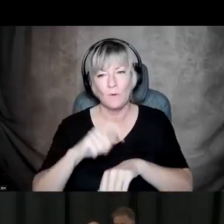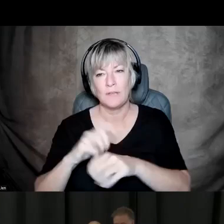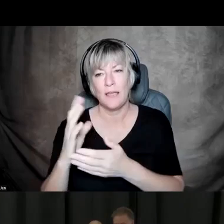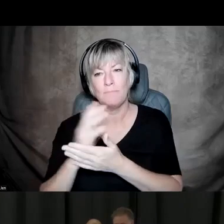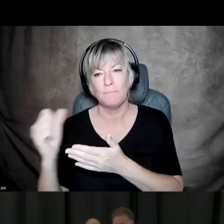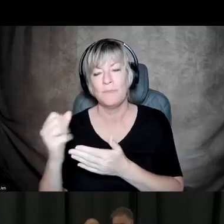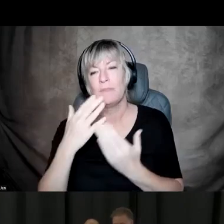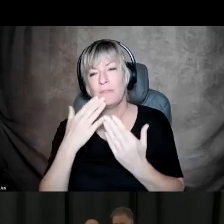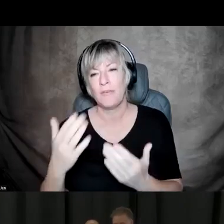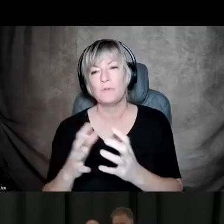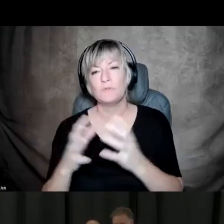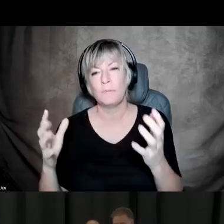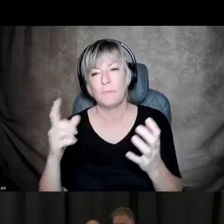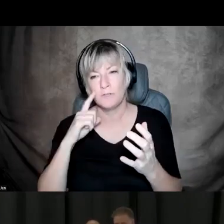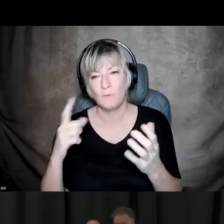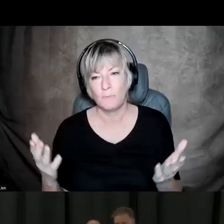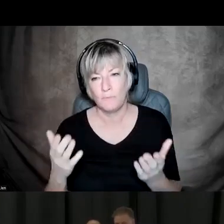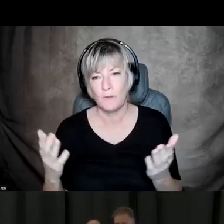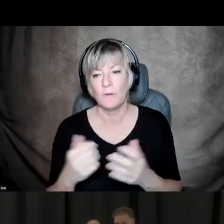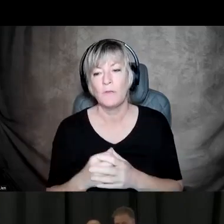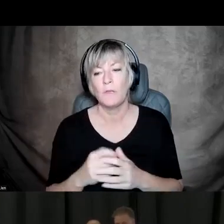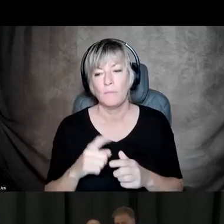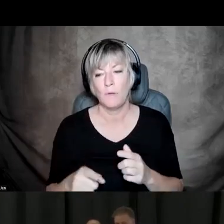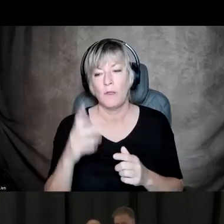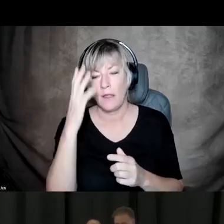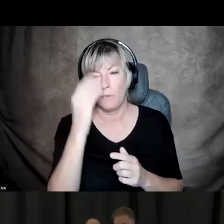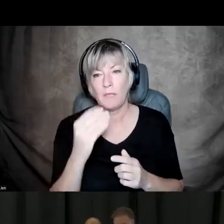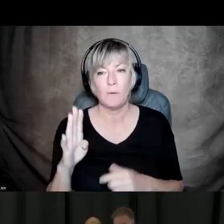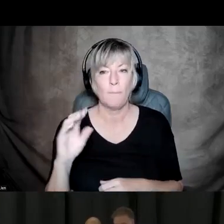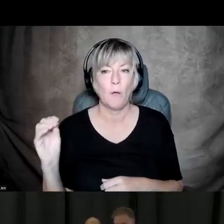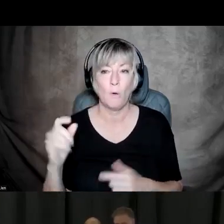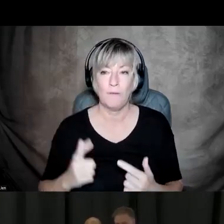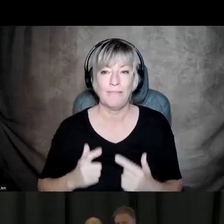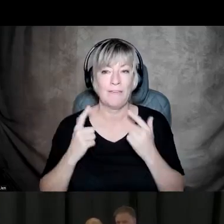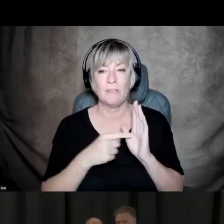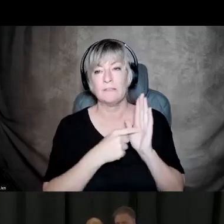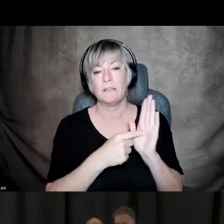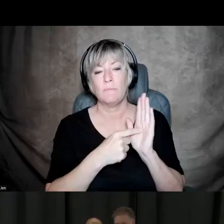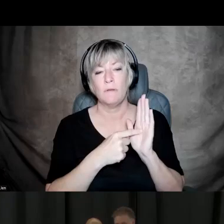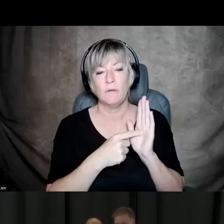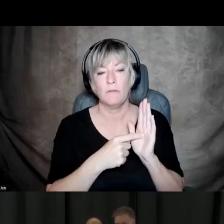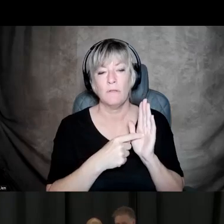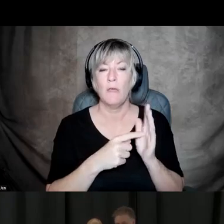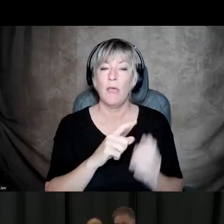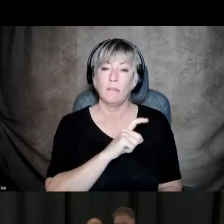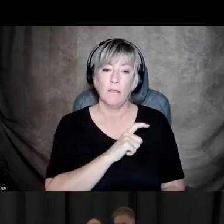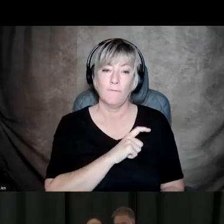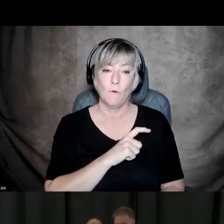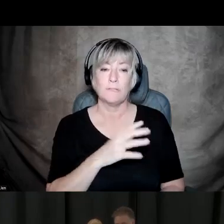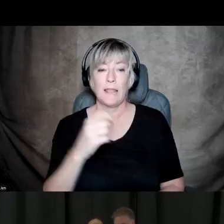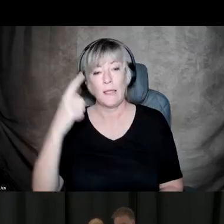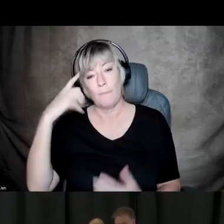jam, so thank you so much for having us. But I will tell you, Bo is also a living example of how law enforcement and mental